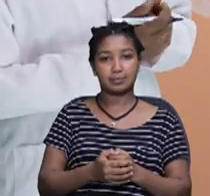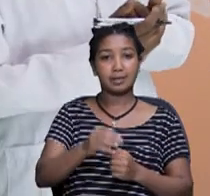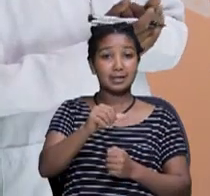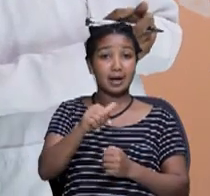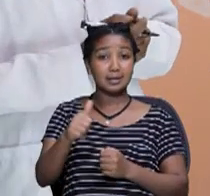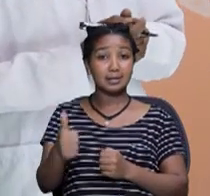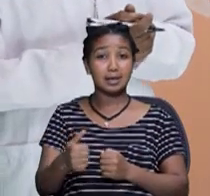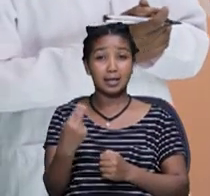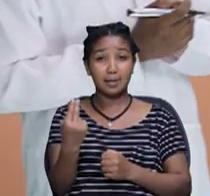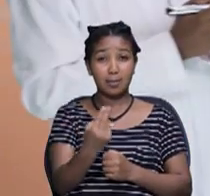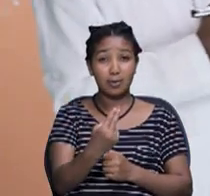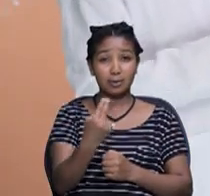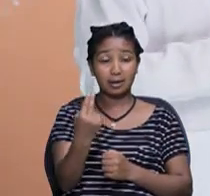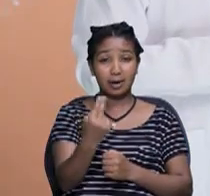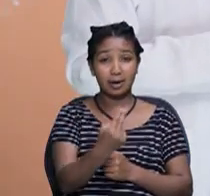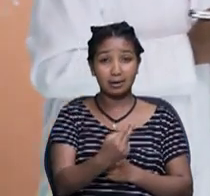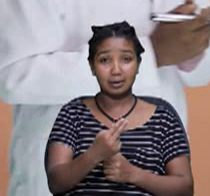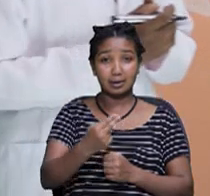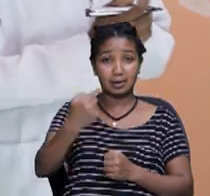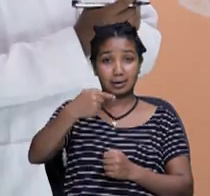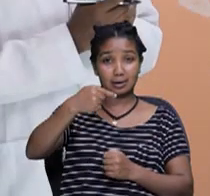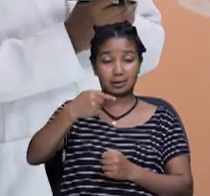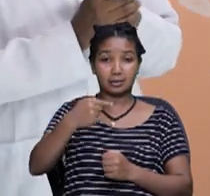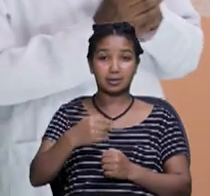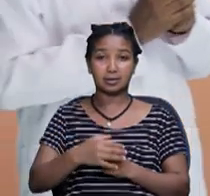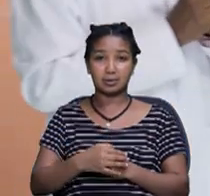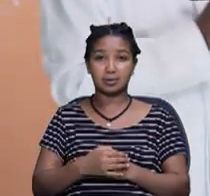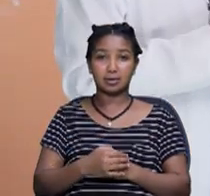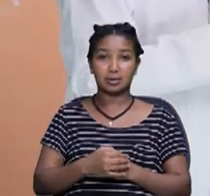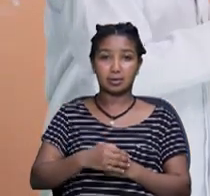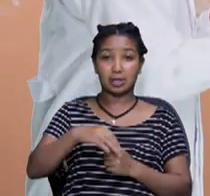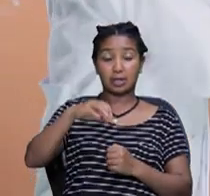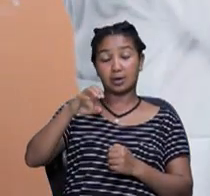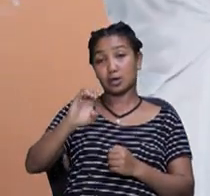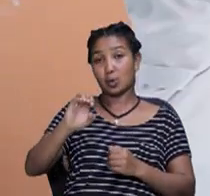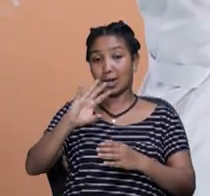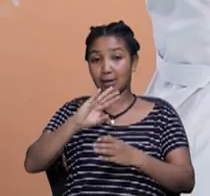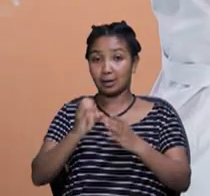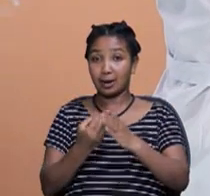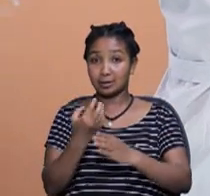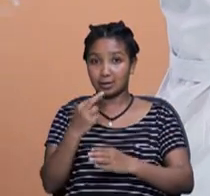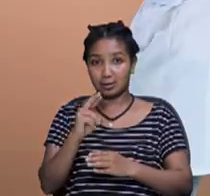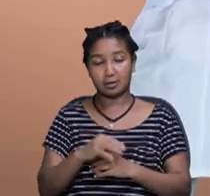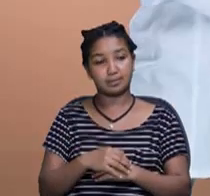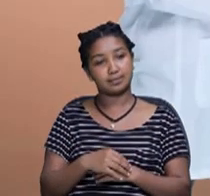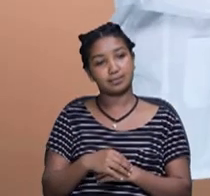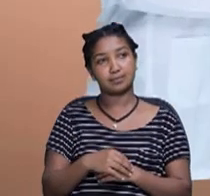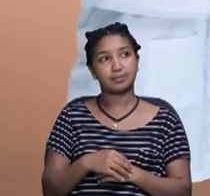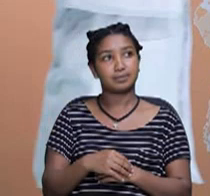The other important gland secreted by, the other important endocrine glands are